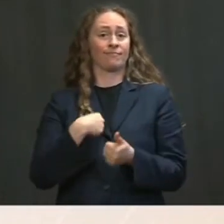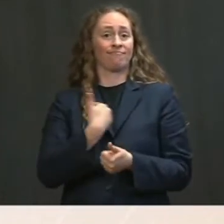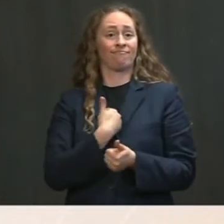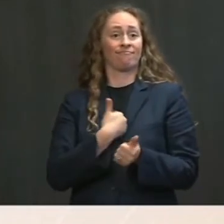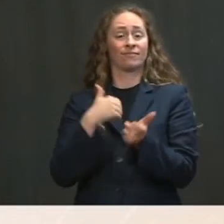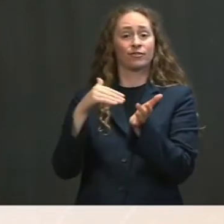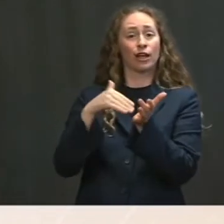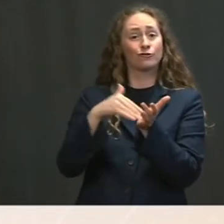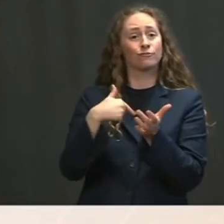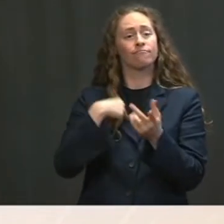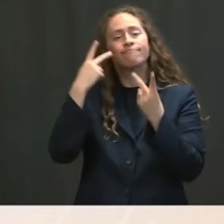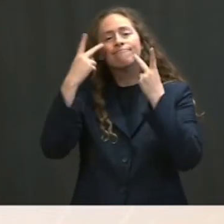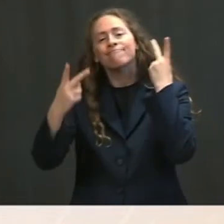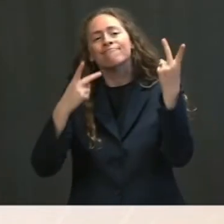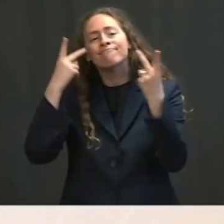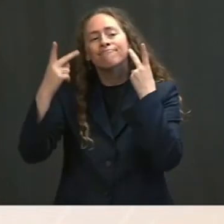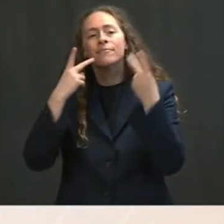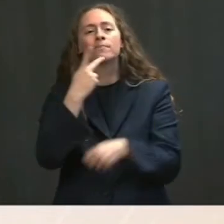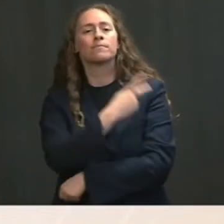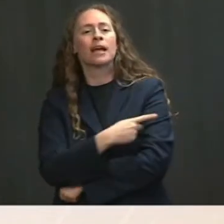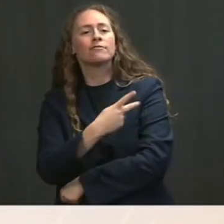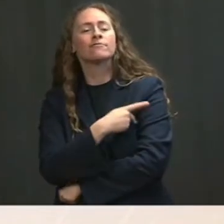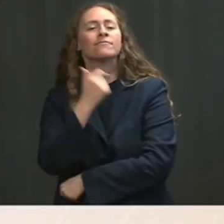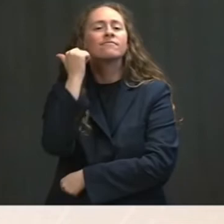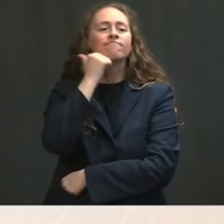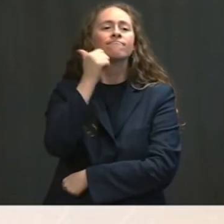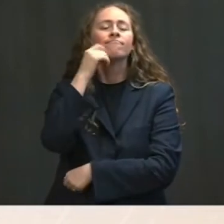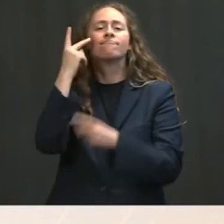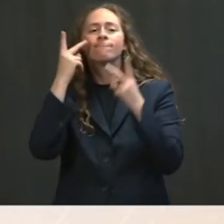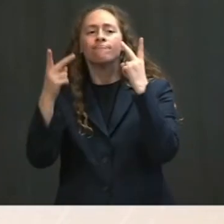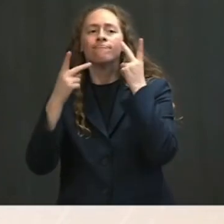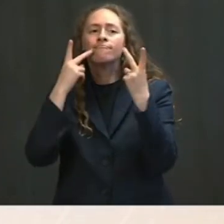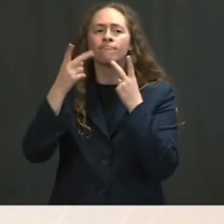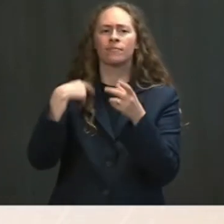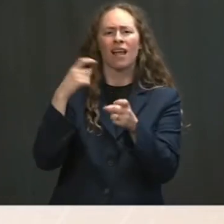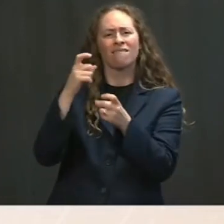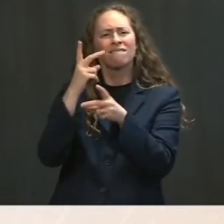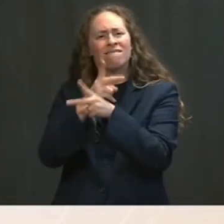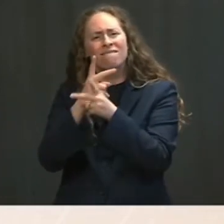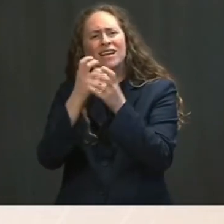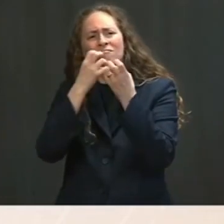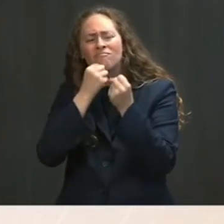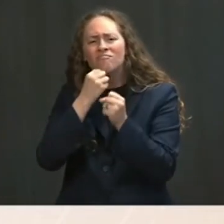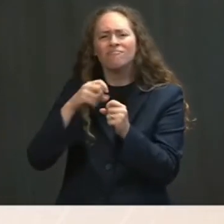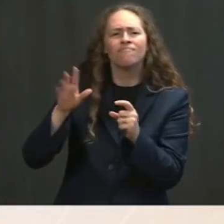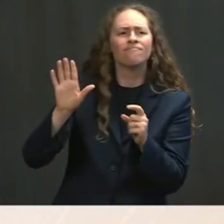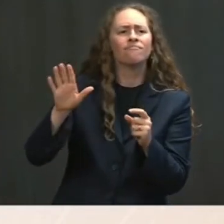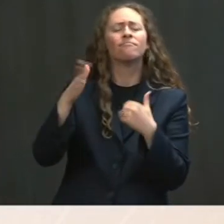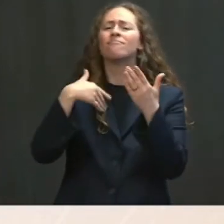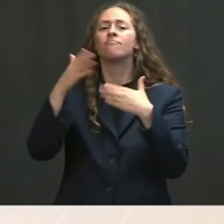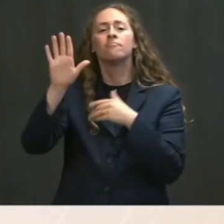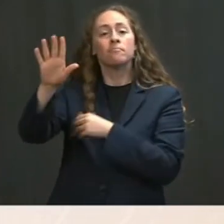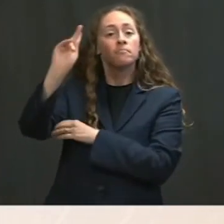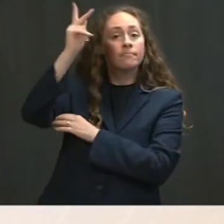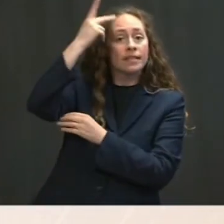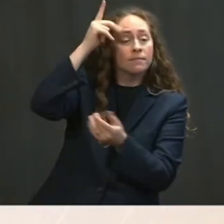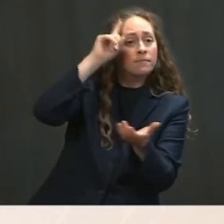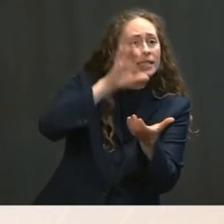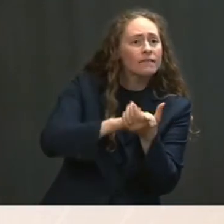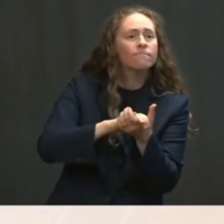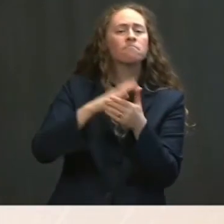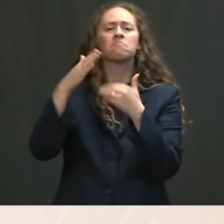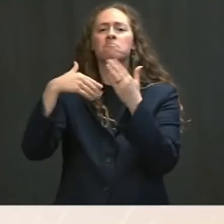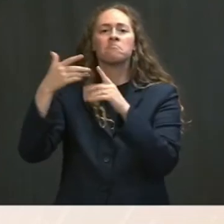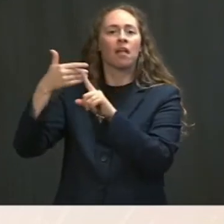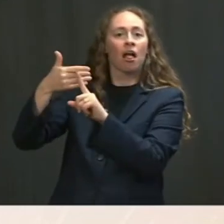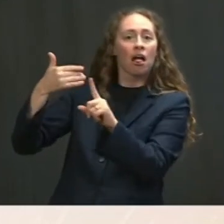that each patient that I was blessed to care for is an individual, you know, regardless of what their political affiliation or their past may be. They're